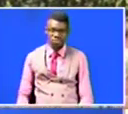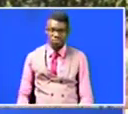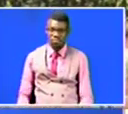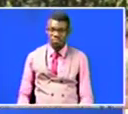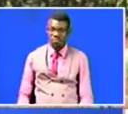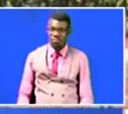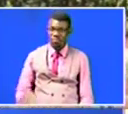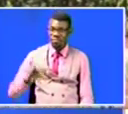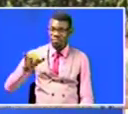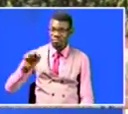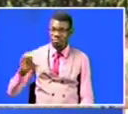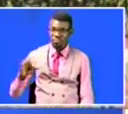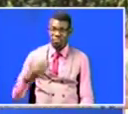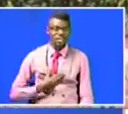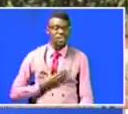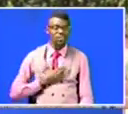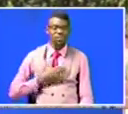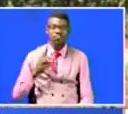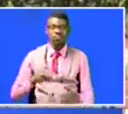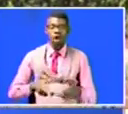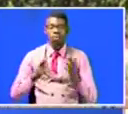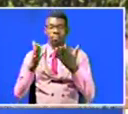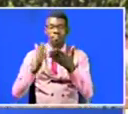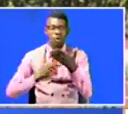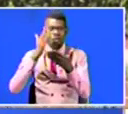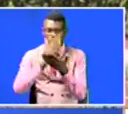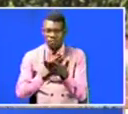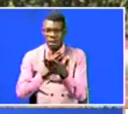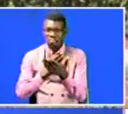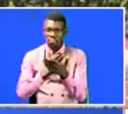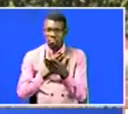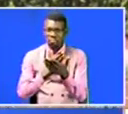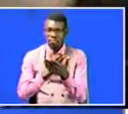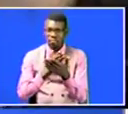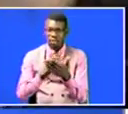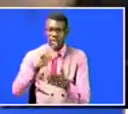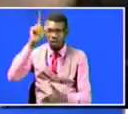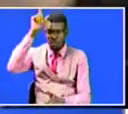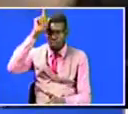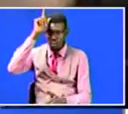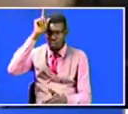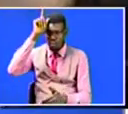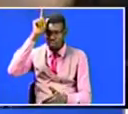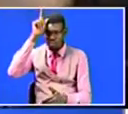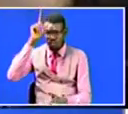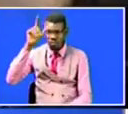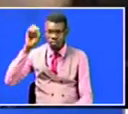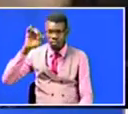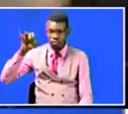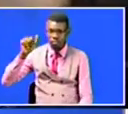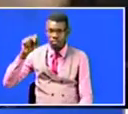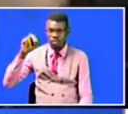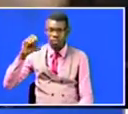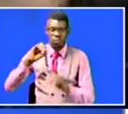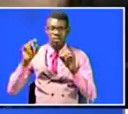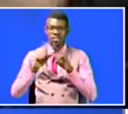out, never visited the said road to ascertain it was indeed heading to the judge's home, and also ignored the testimony of the